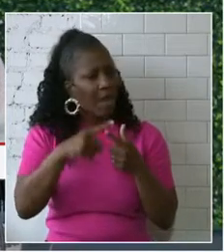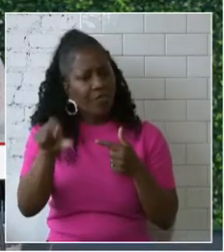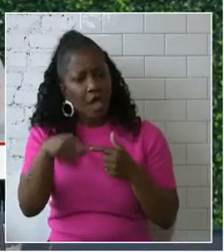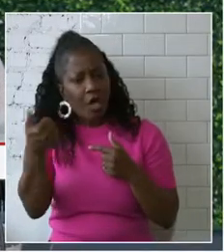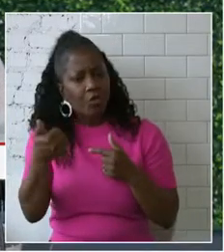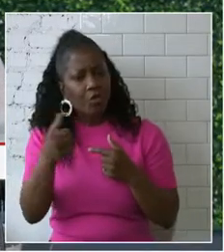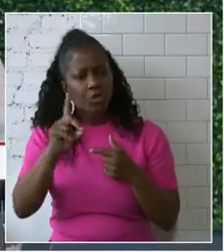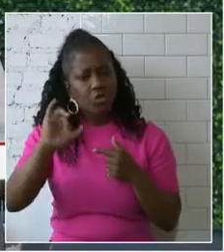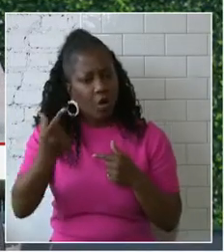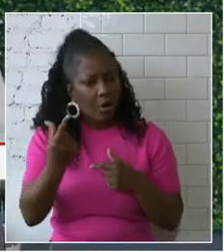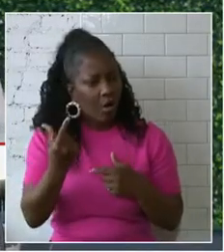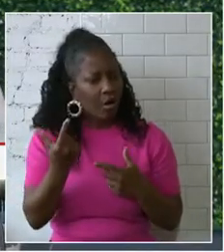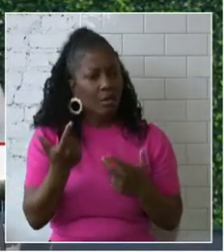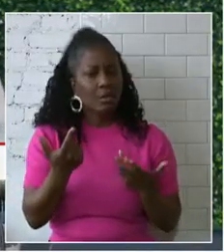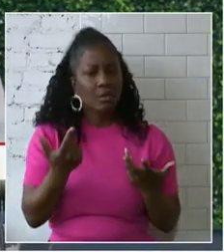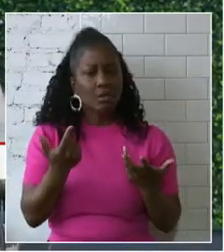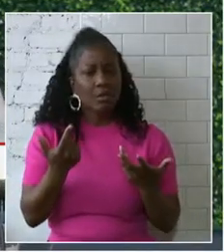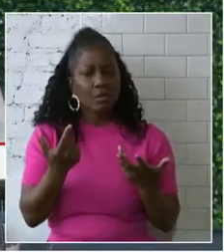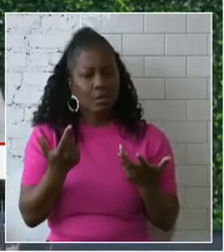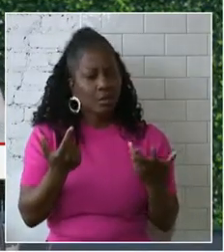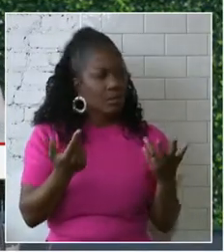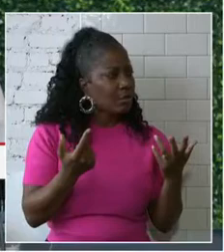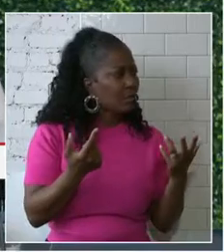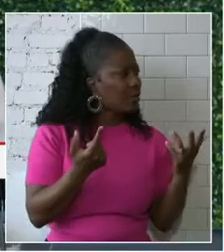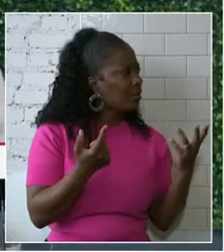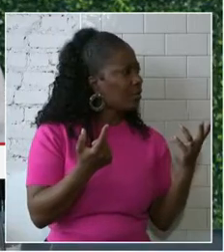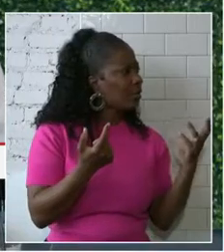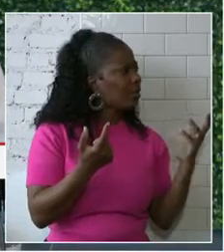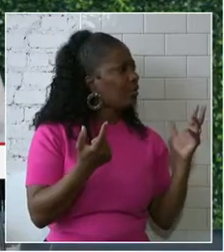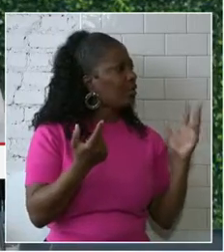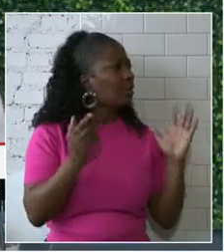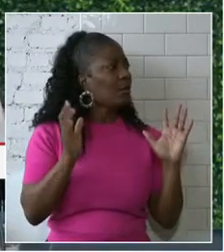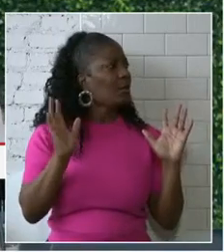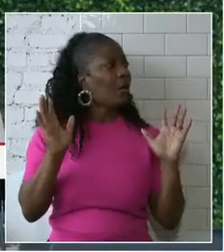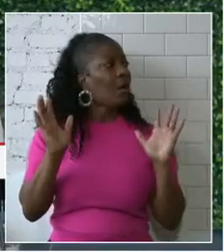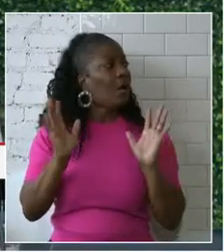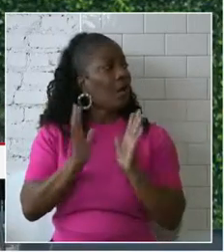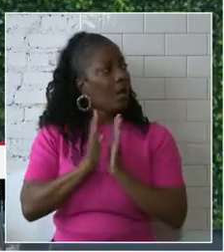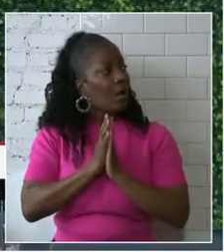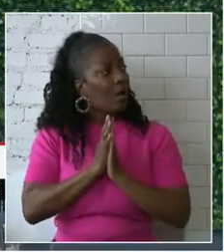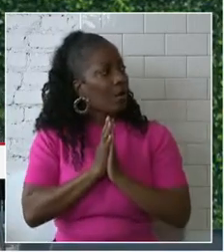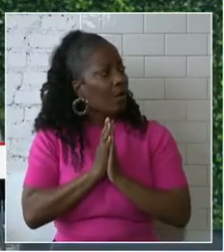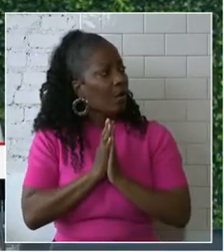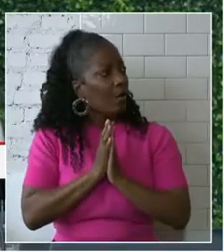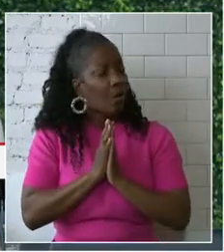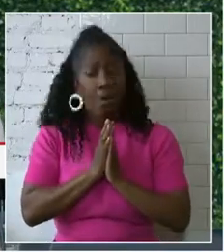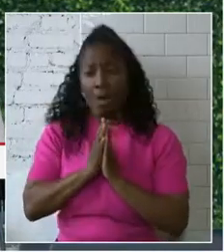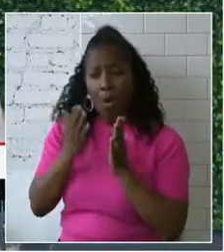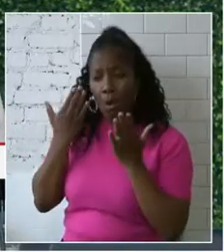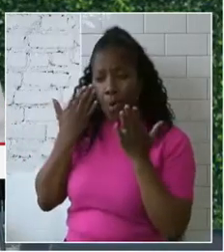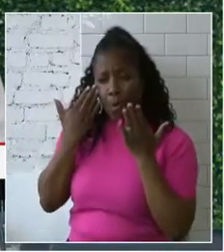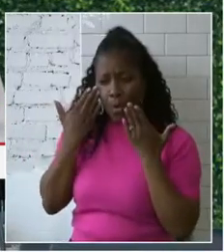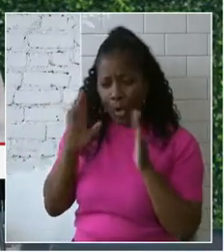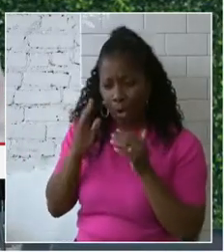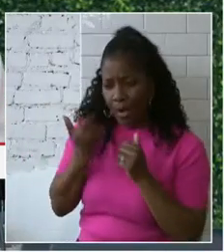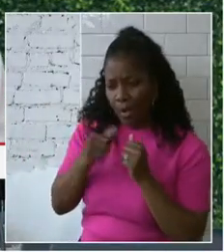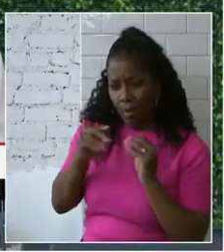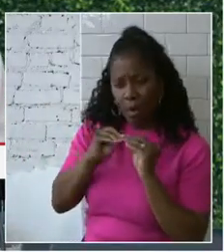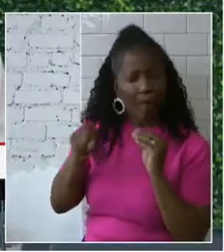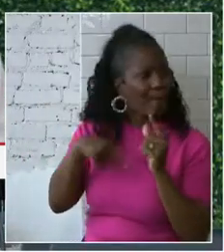looking for. Yeah, yeah, So we don't know any more about the second